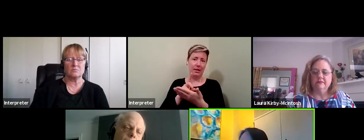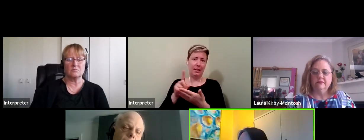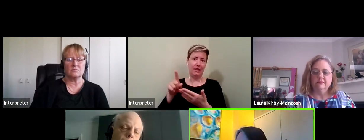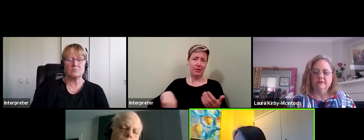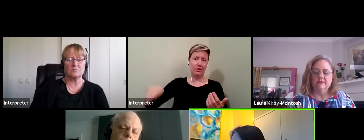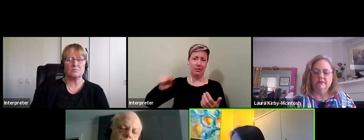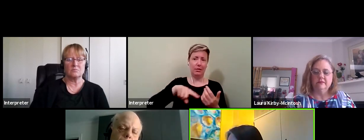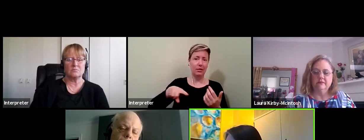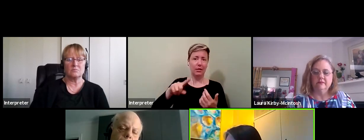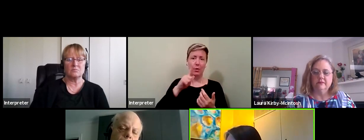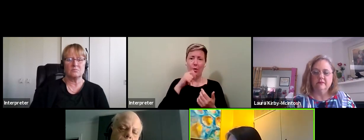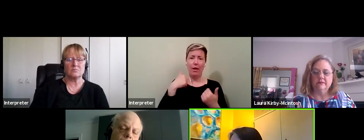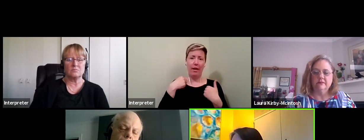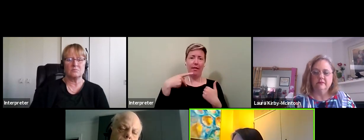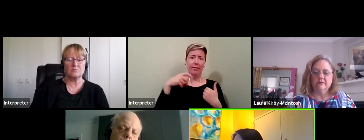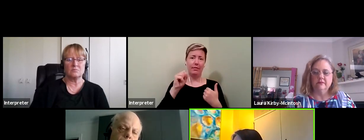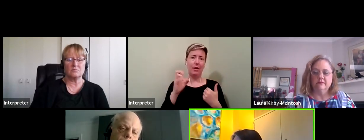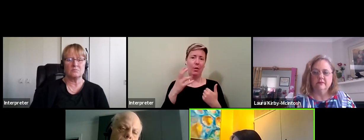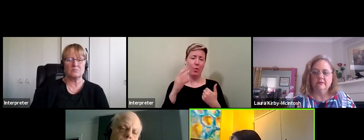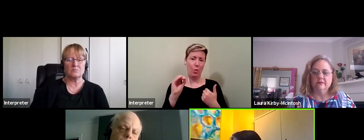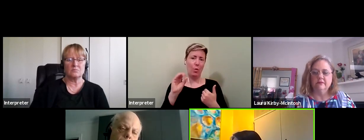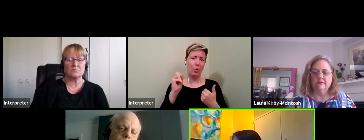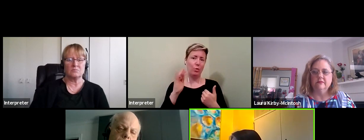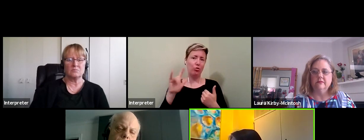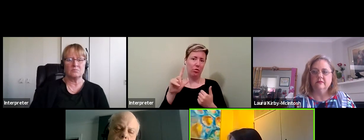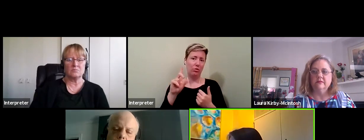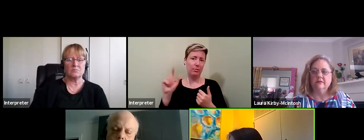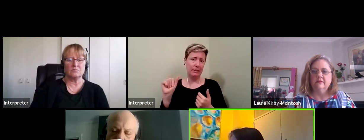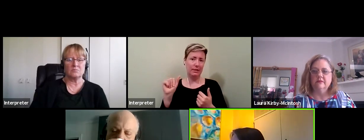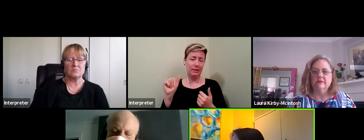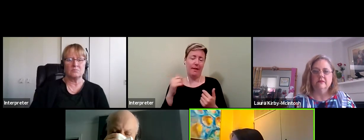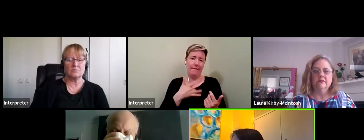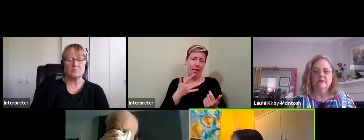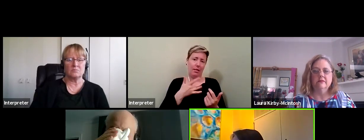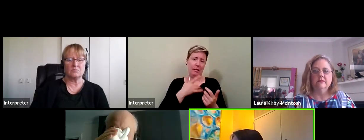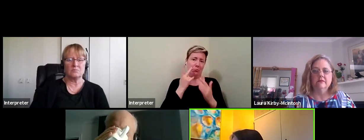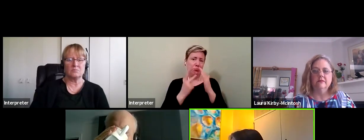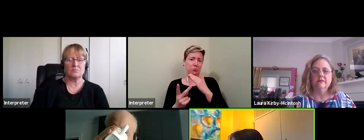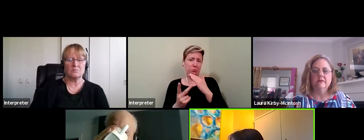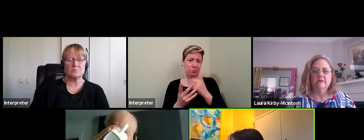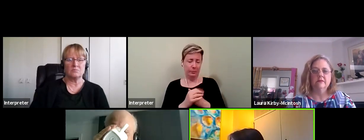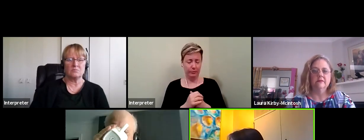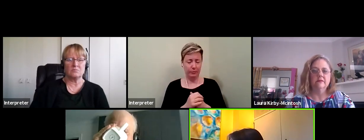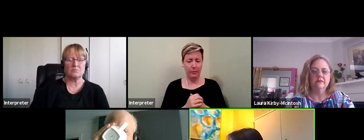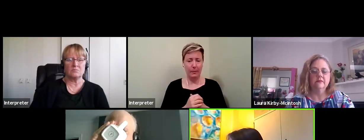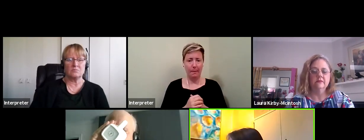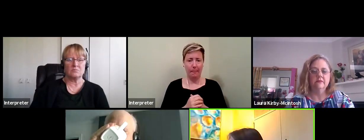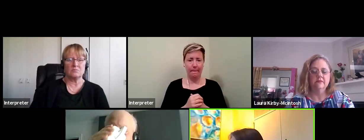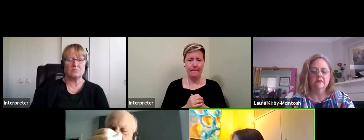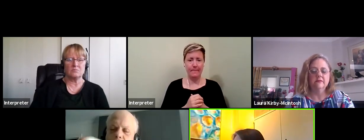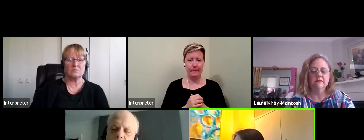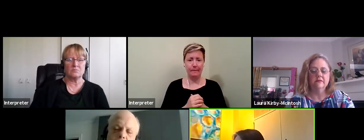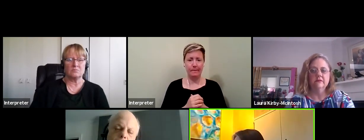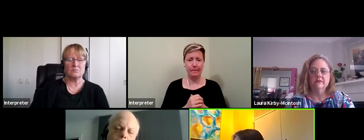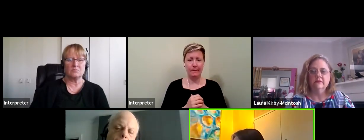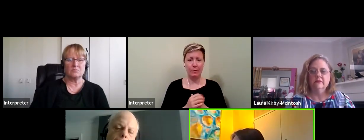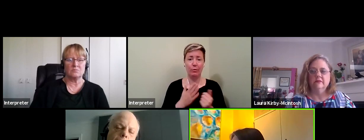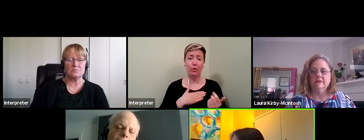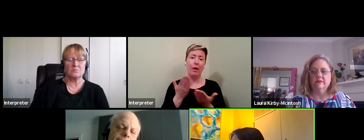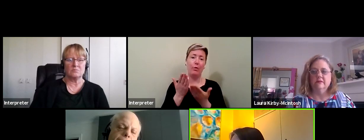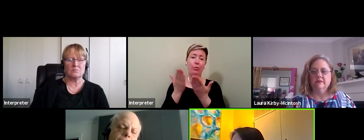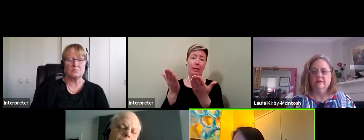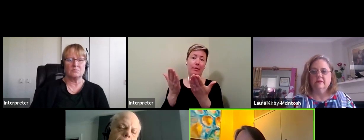psychosocial disabilities. So very quickly, the things that I would